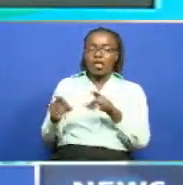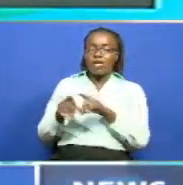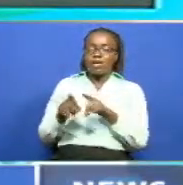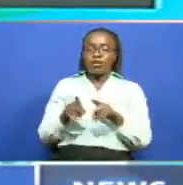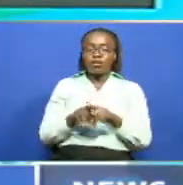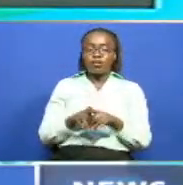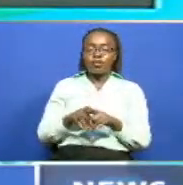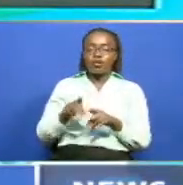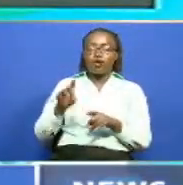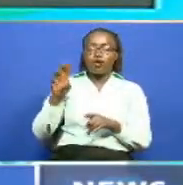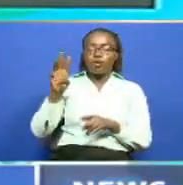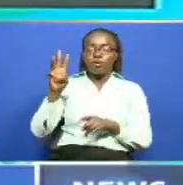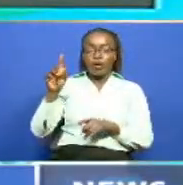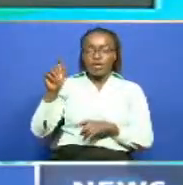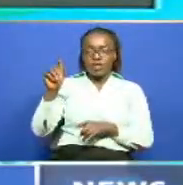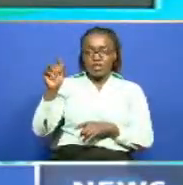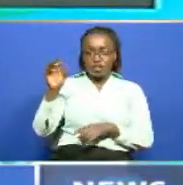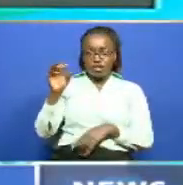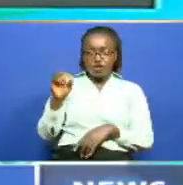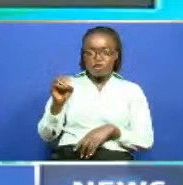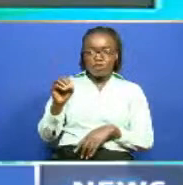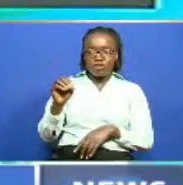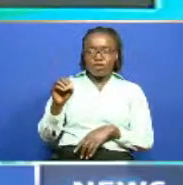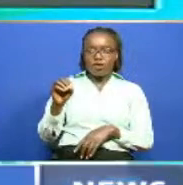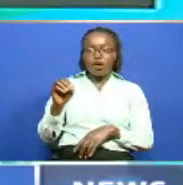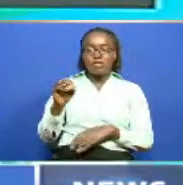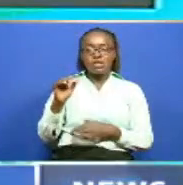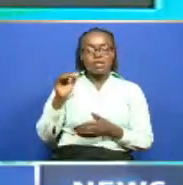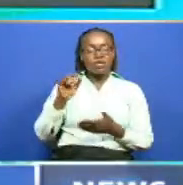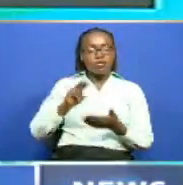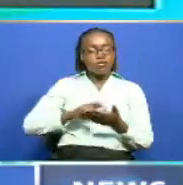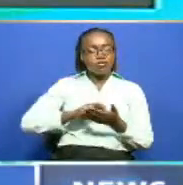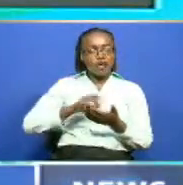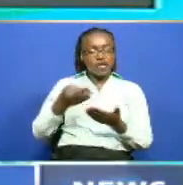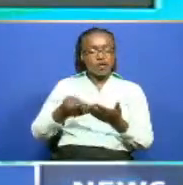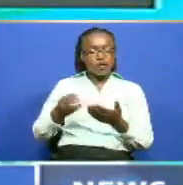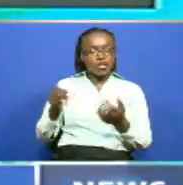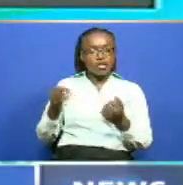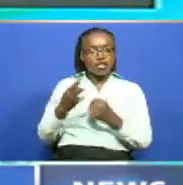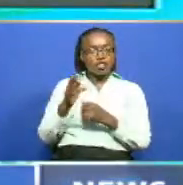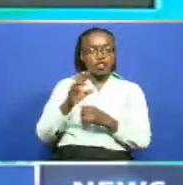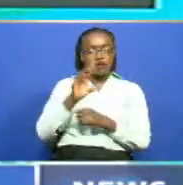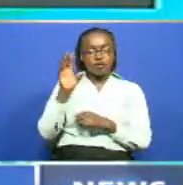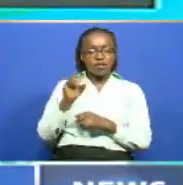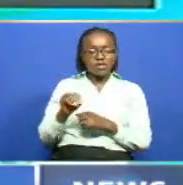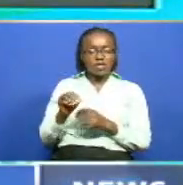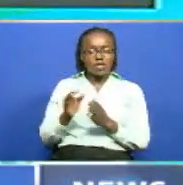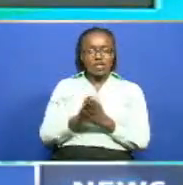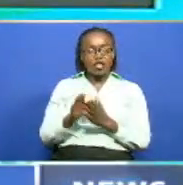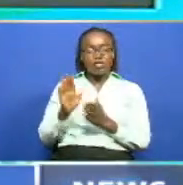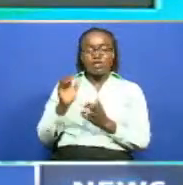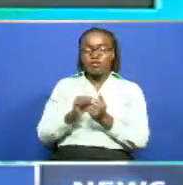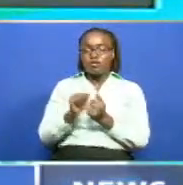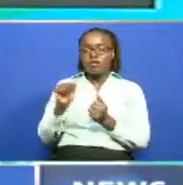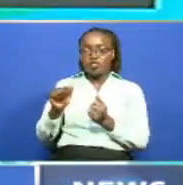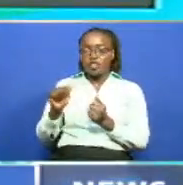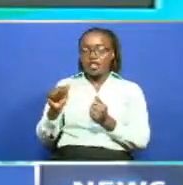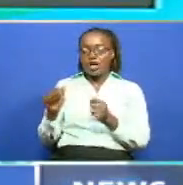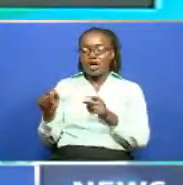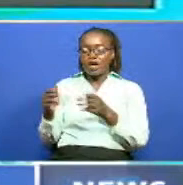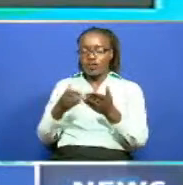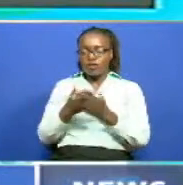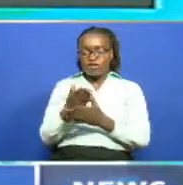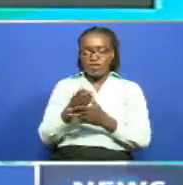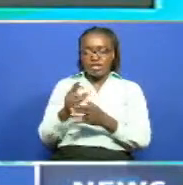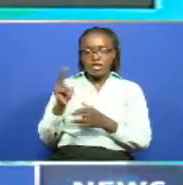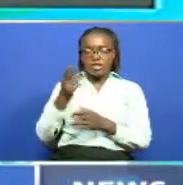figures, export and import of merchandise fell by 15% and 13.6% respectively across the globe in the second quarter compared